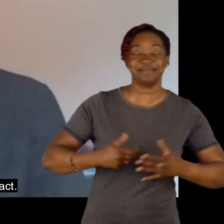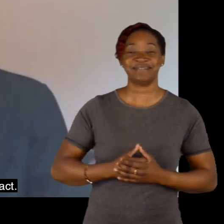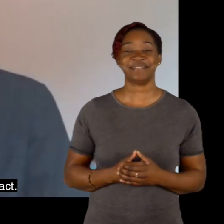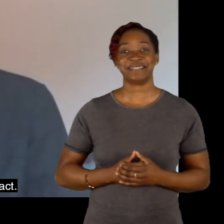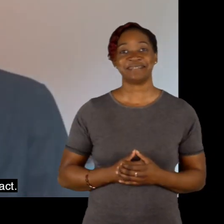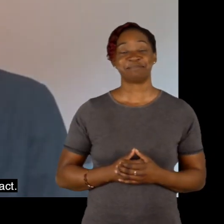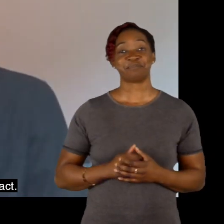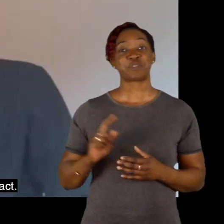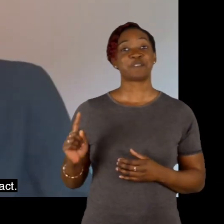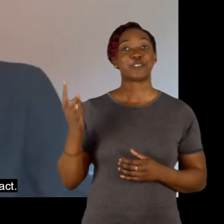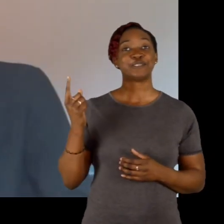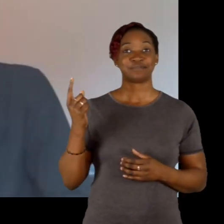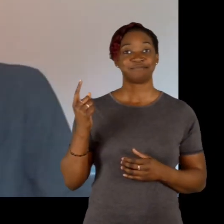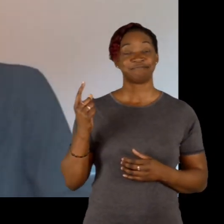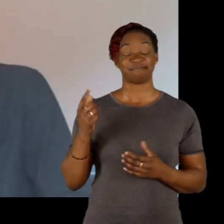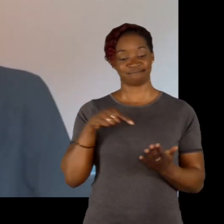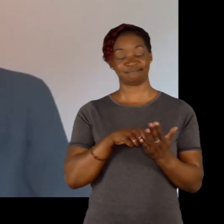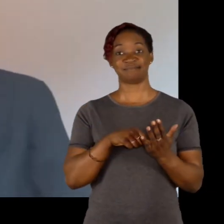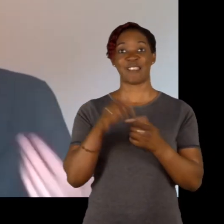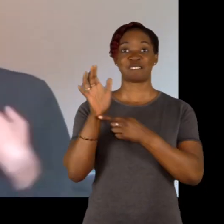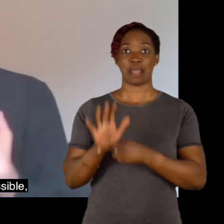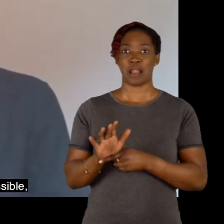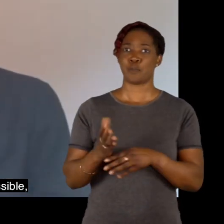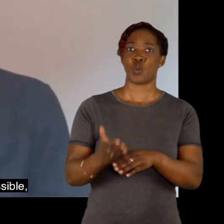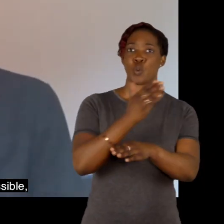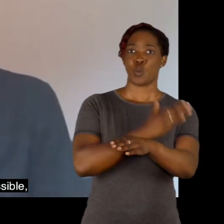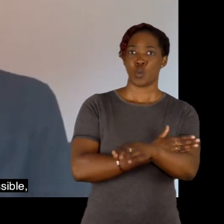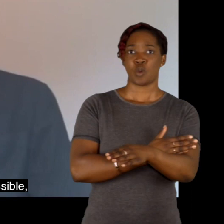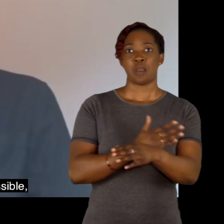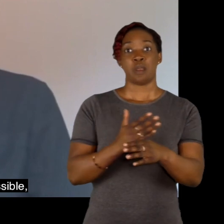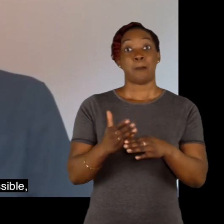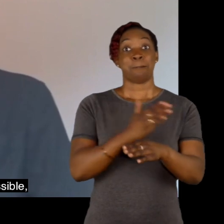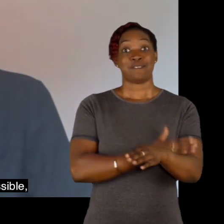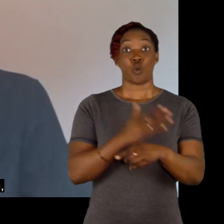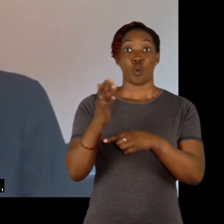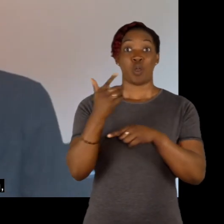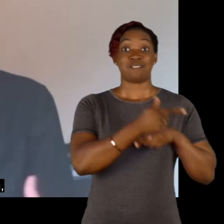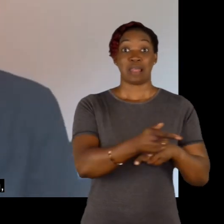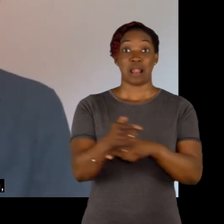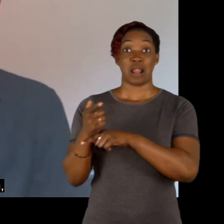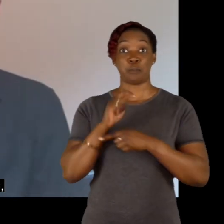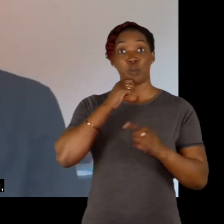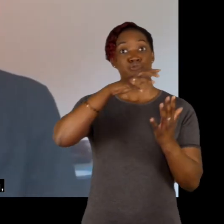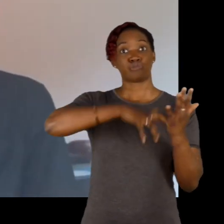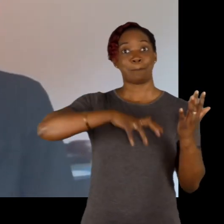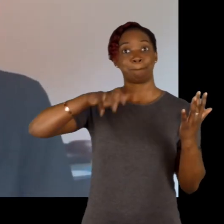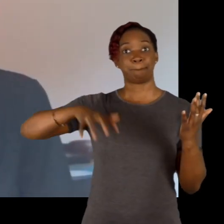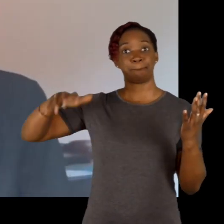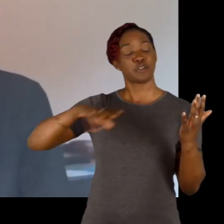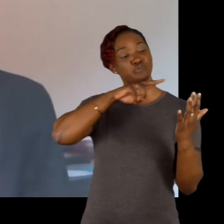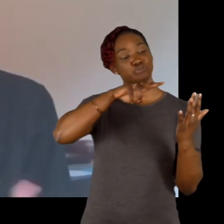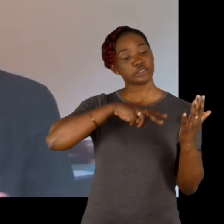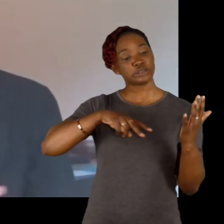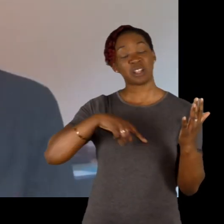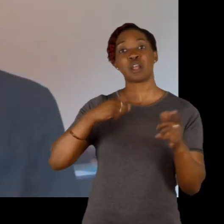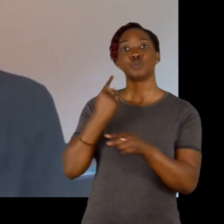Or in the middle, in fact. So first of all, when I get a film, as early as possible, preferably before the filming, I'll read the